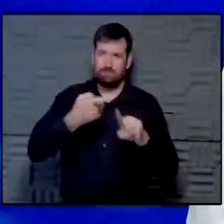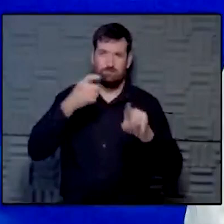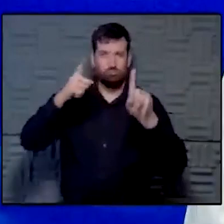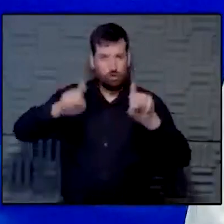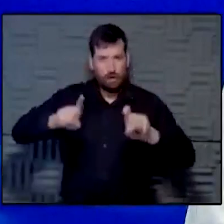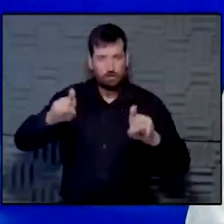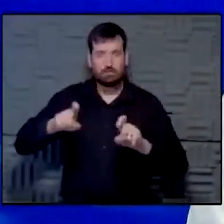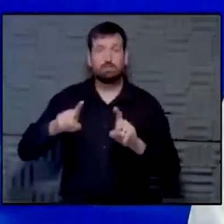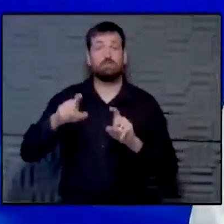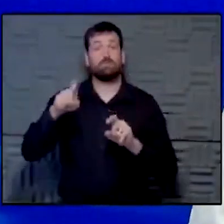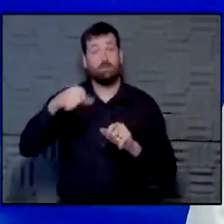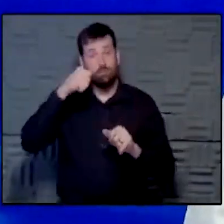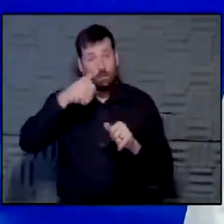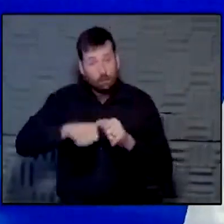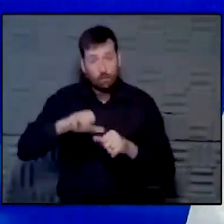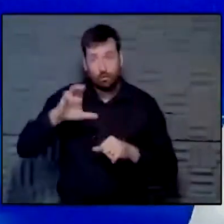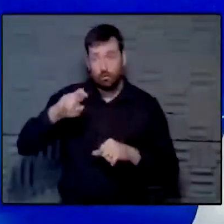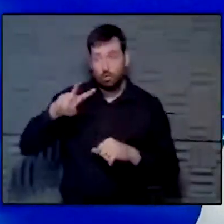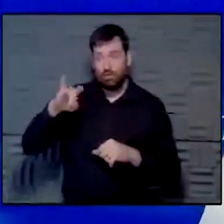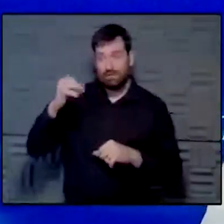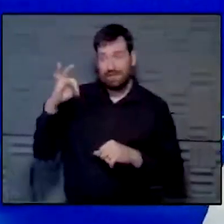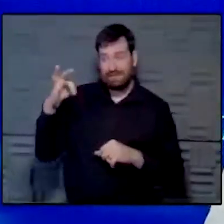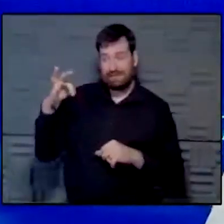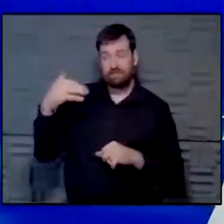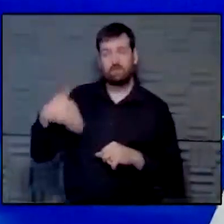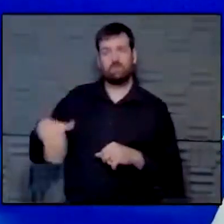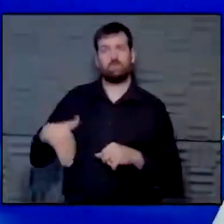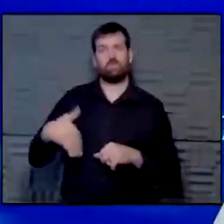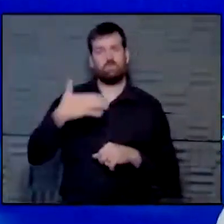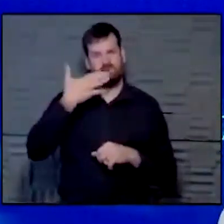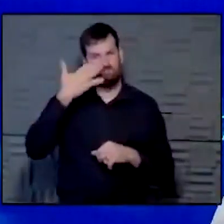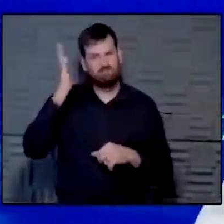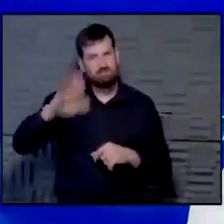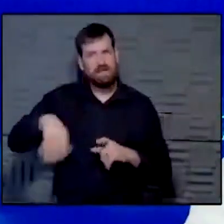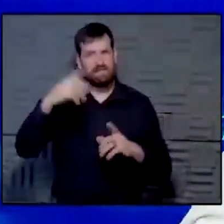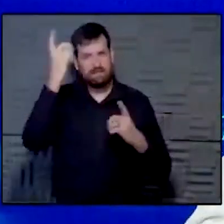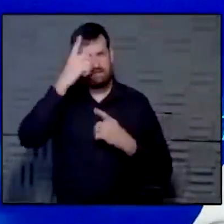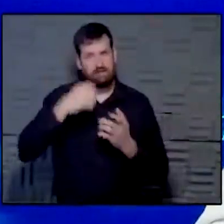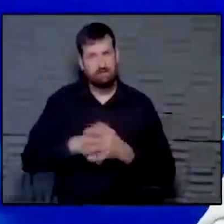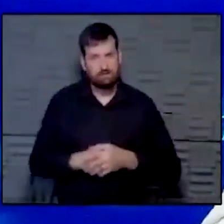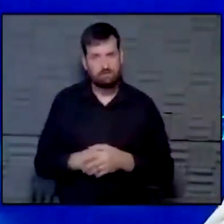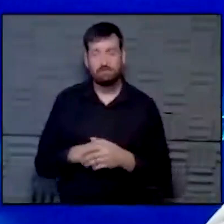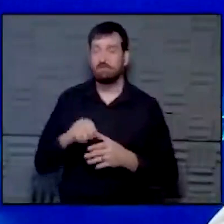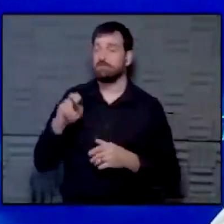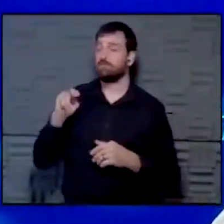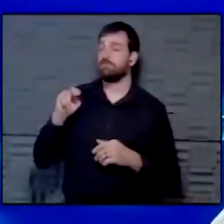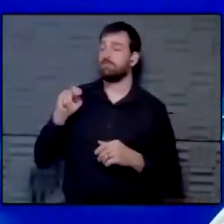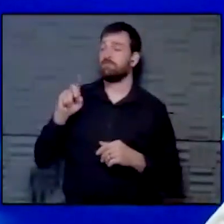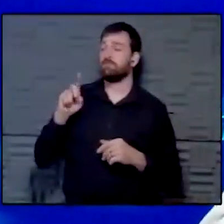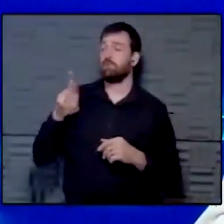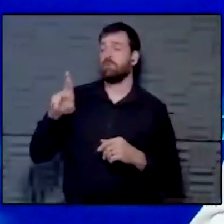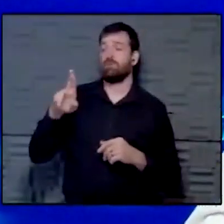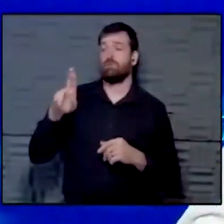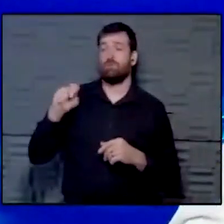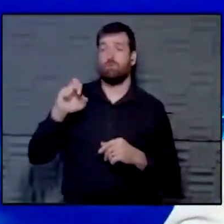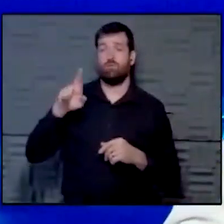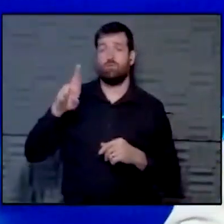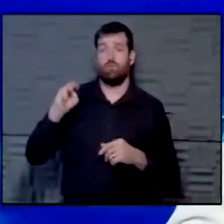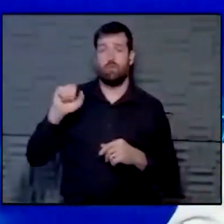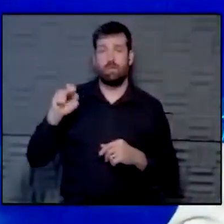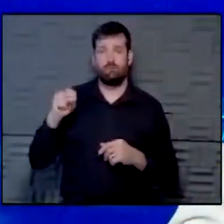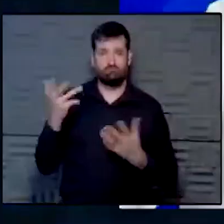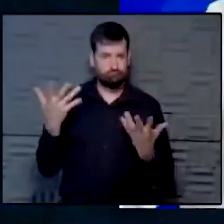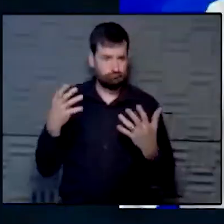here. But we have to remember COVID-19 is a really, really bad disease. So, Dr. Norman, what's this